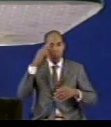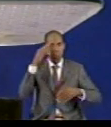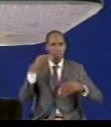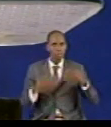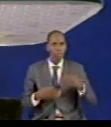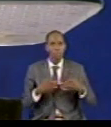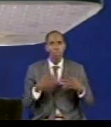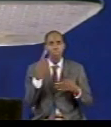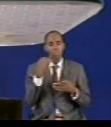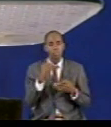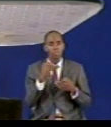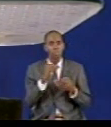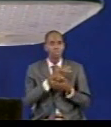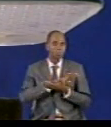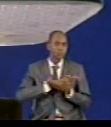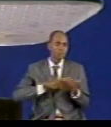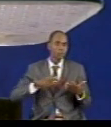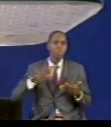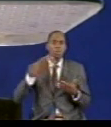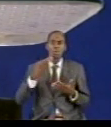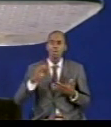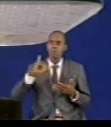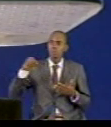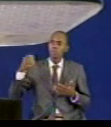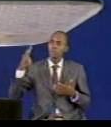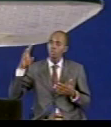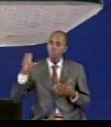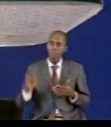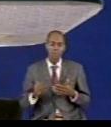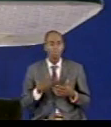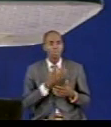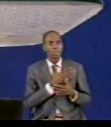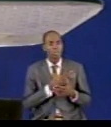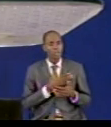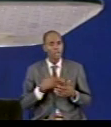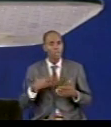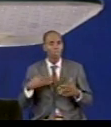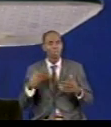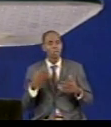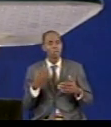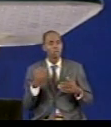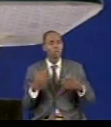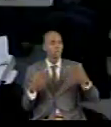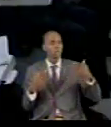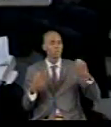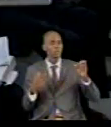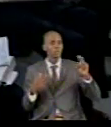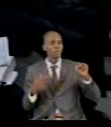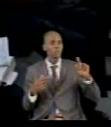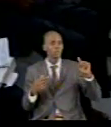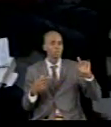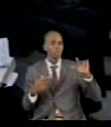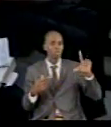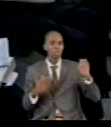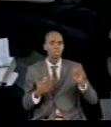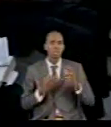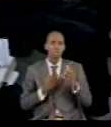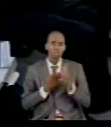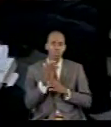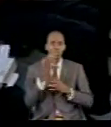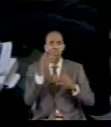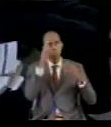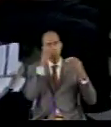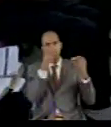Jews by faith, and the uncircumcision, the Gentiles through faith.